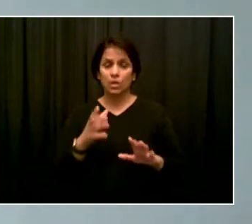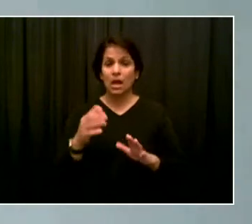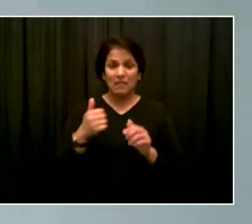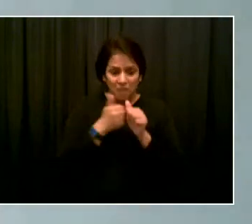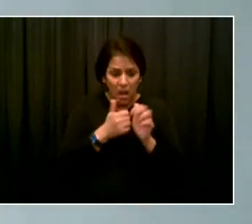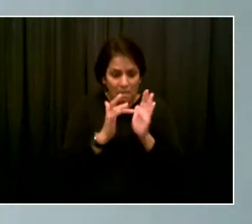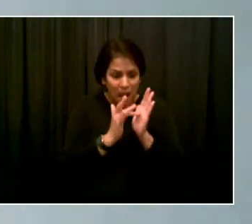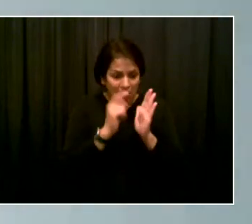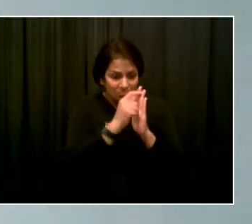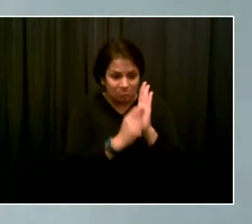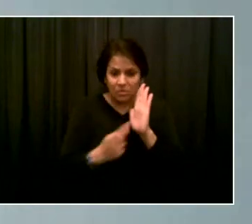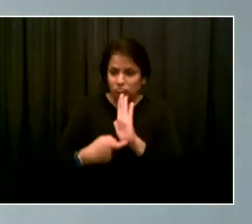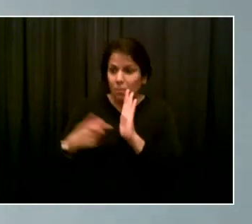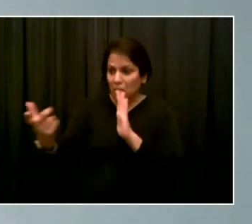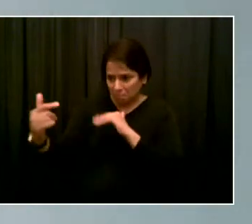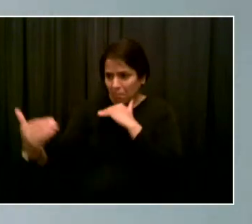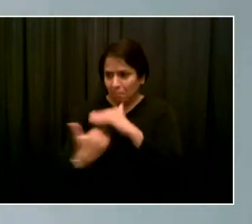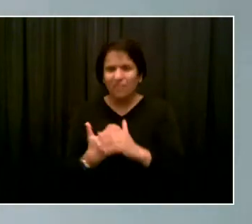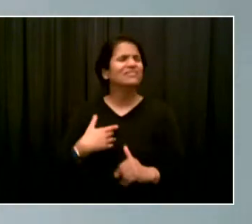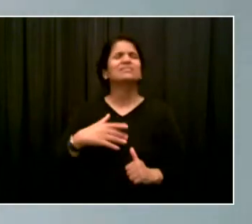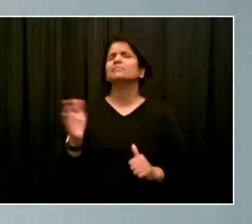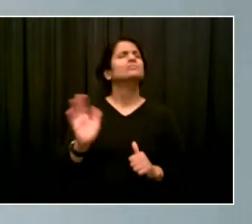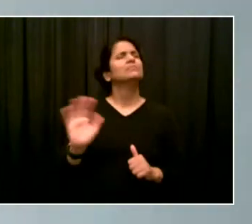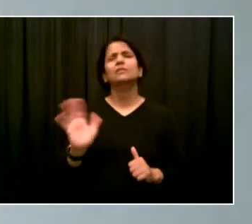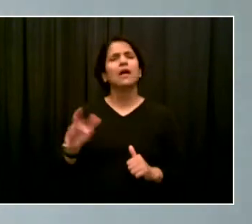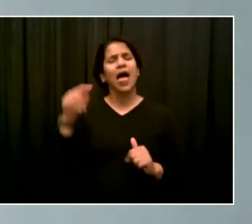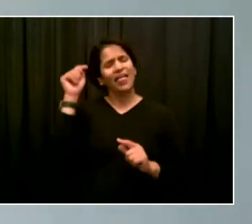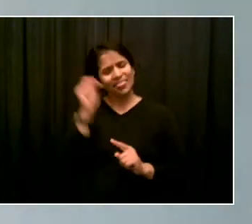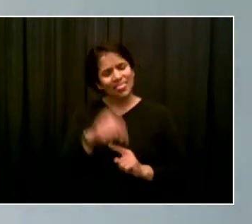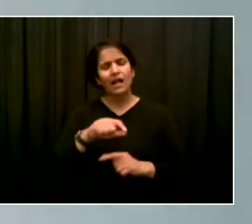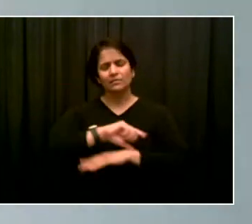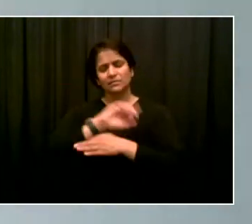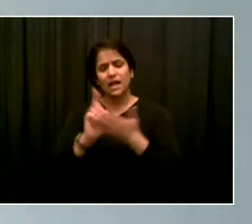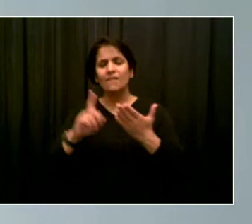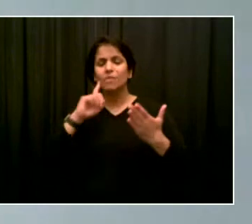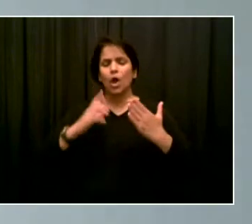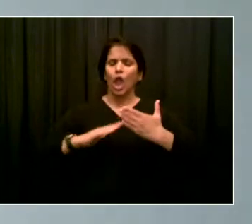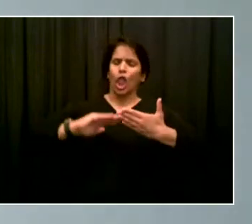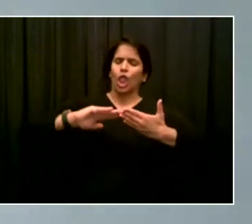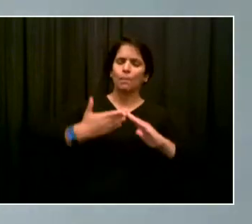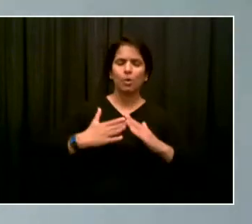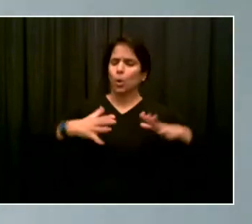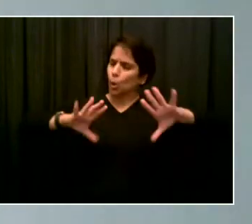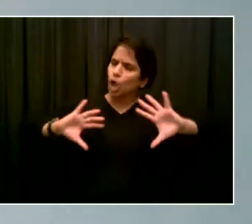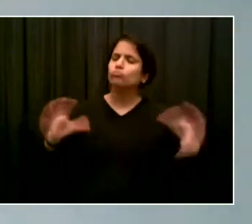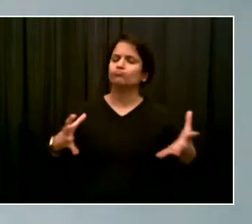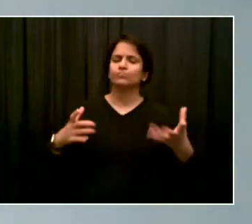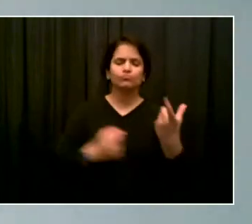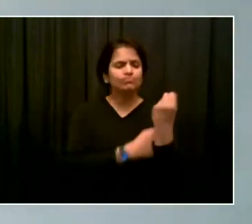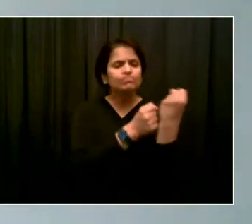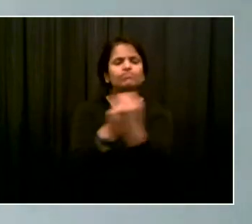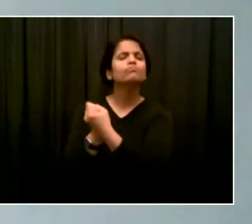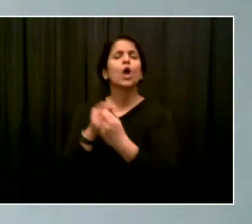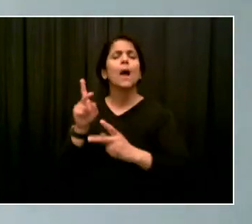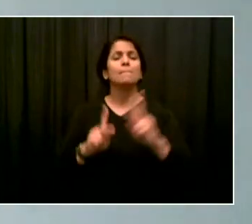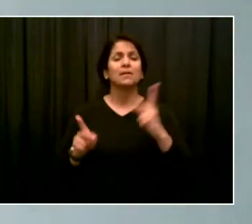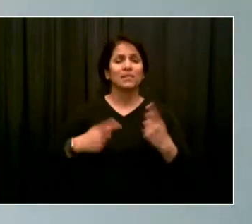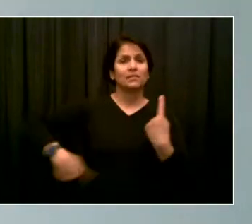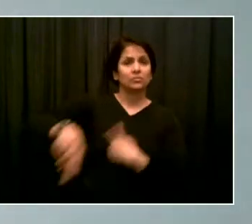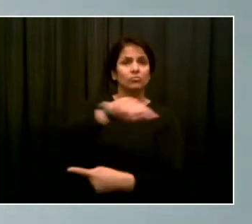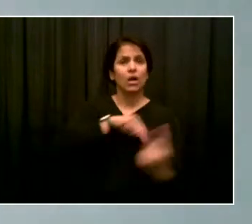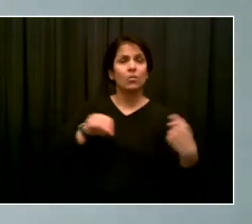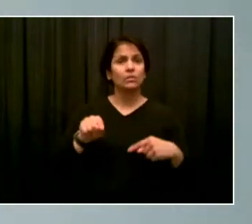they are run by their members. They already exist. They provide meaningful work opportunities